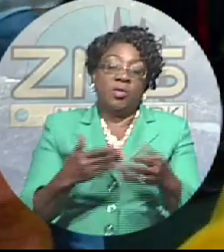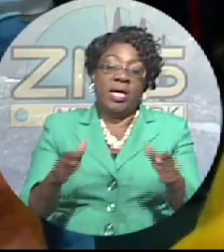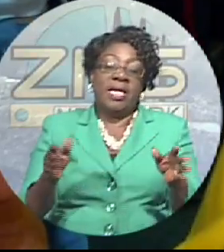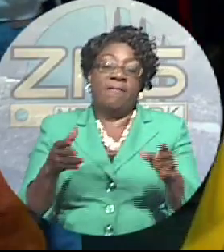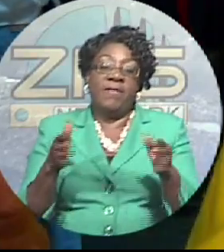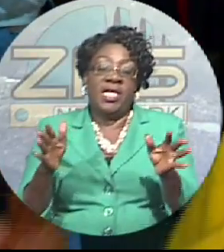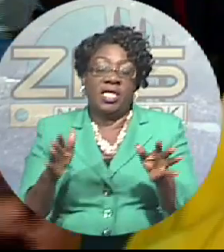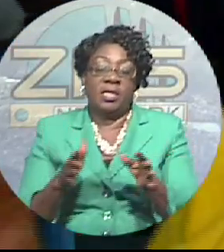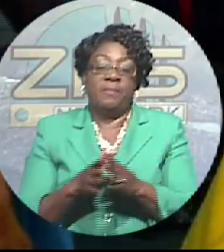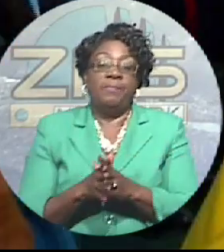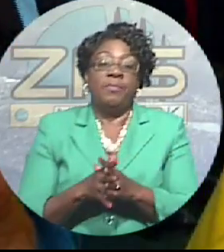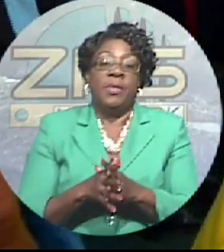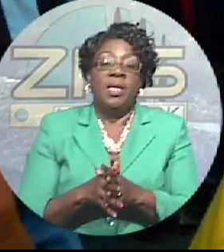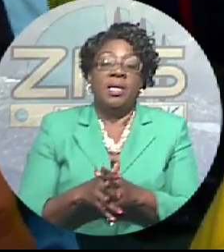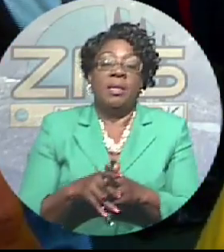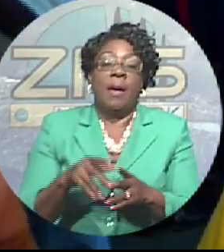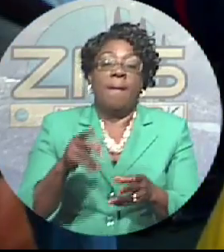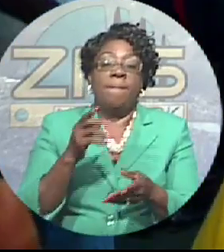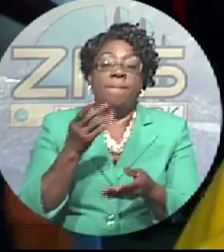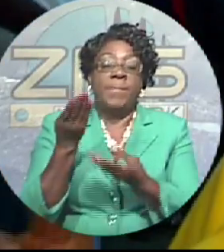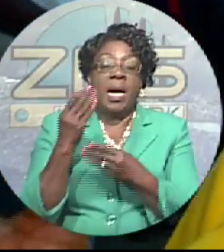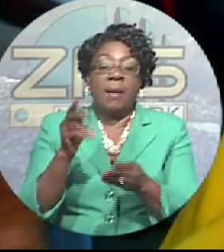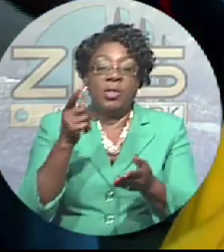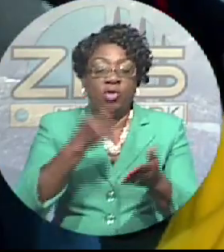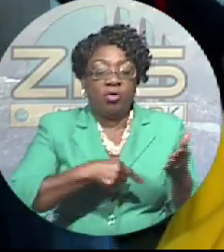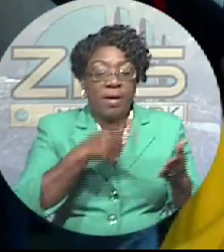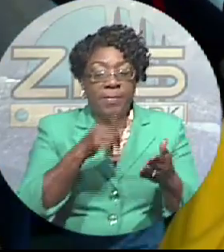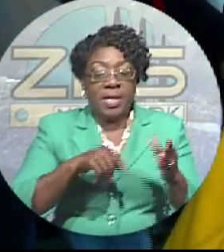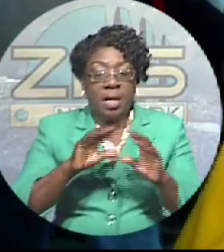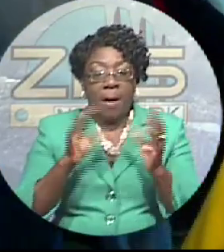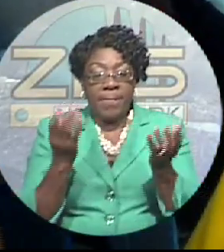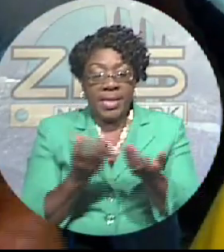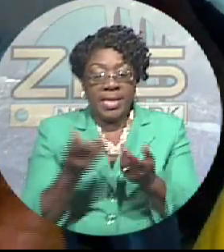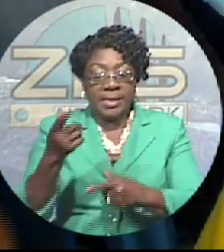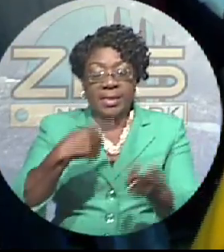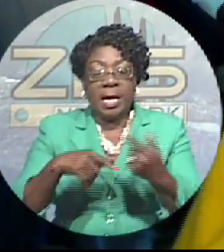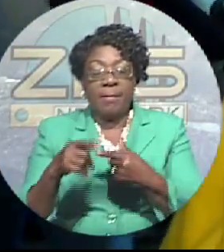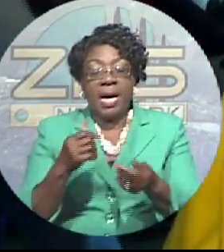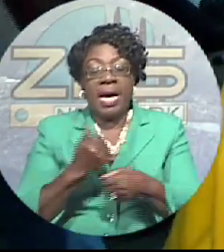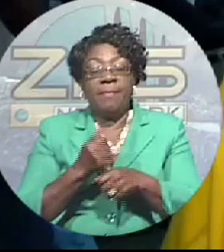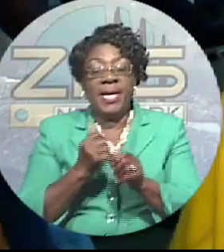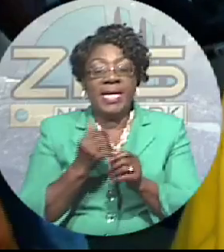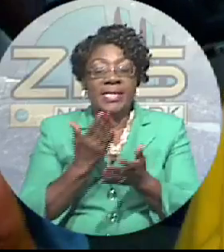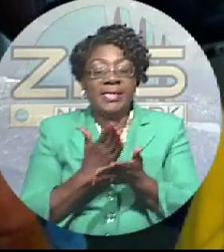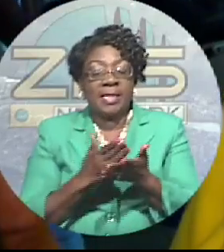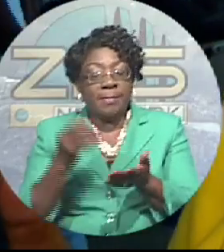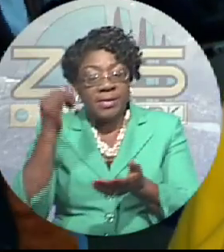analysis and made some suggestions to us. So those proposals are before the government now,